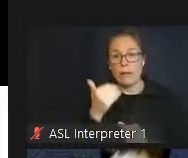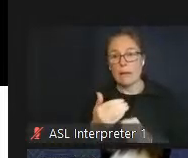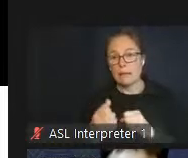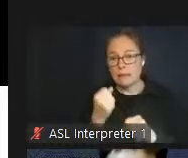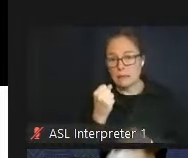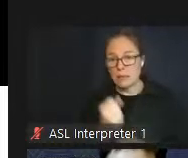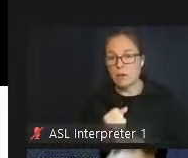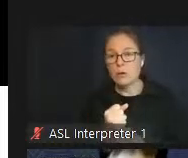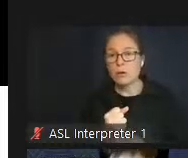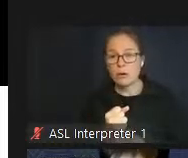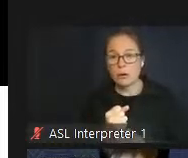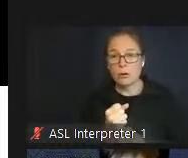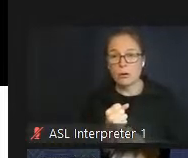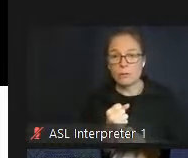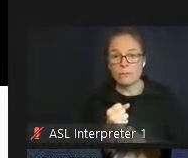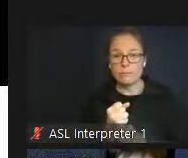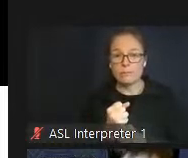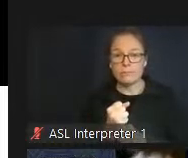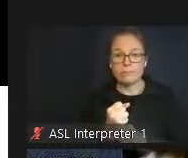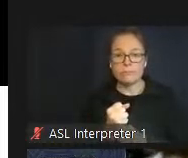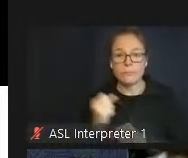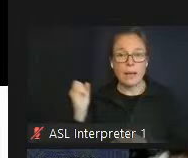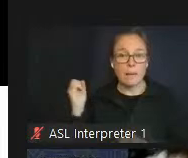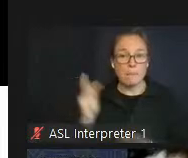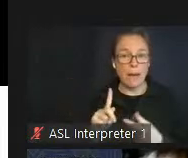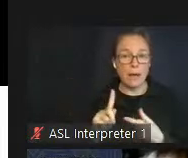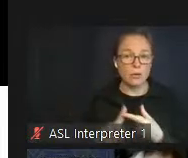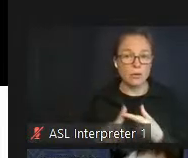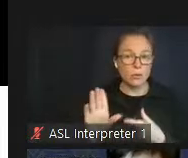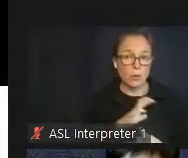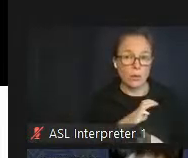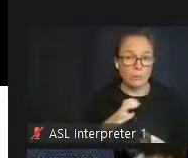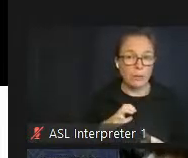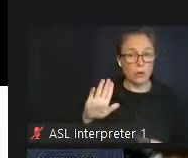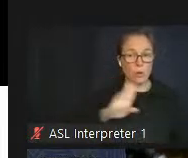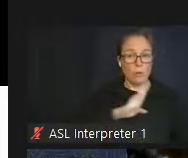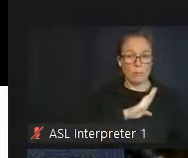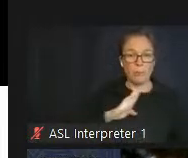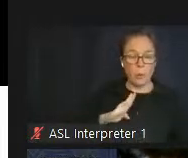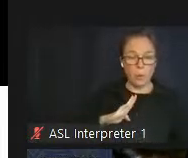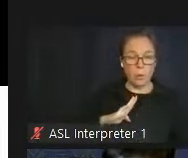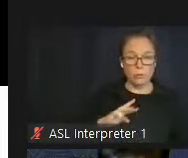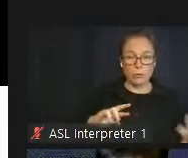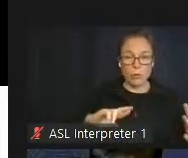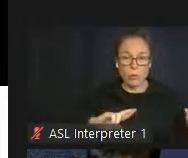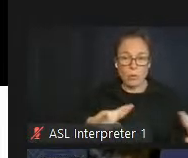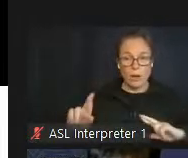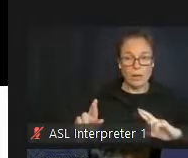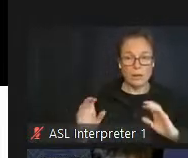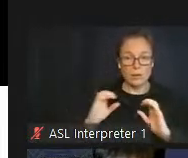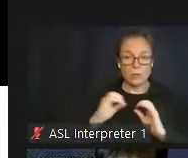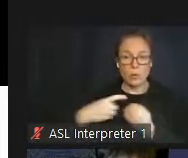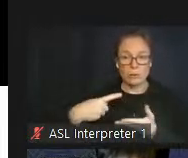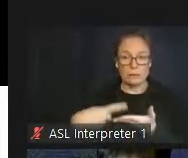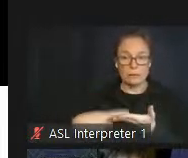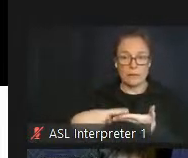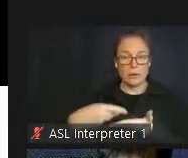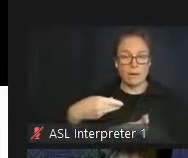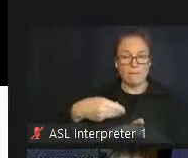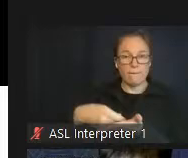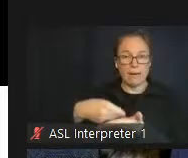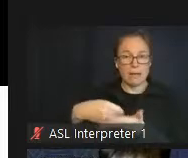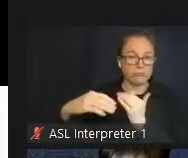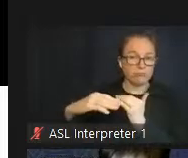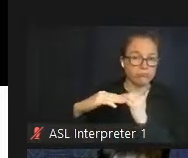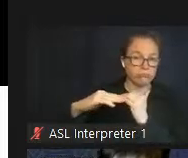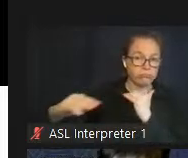have come back to your budget committee, your board, with further discussion on a financial sustainability